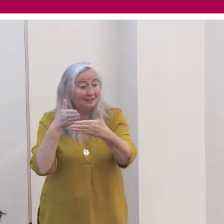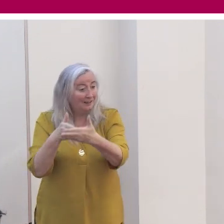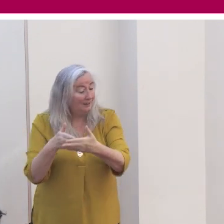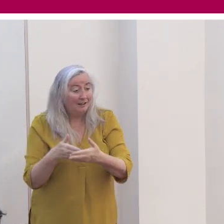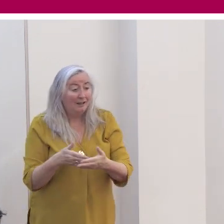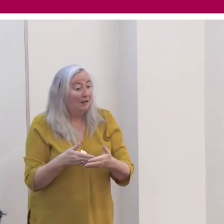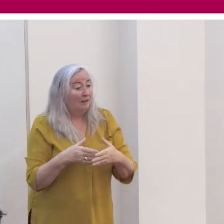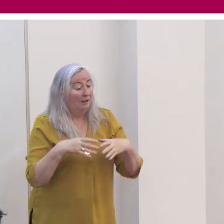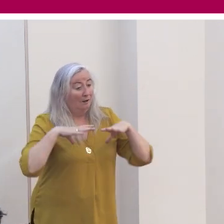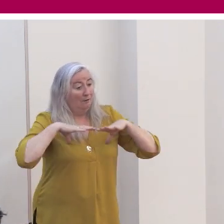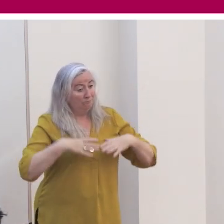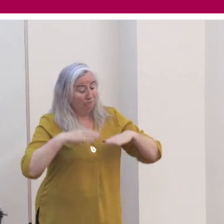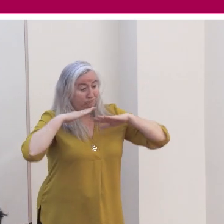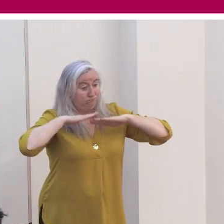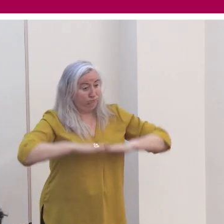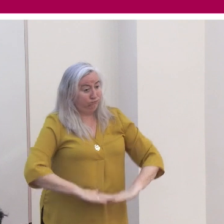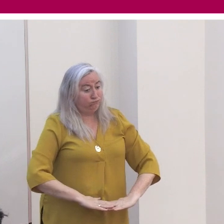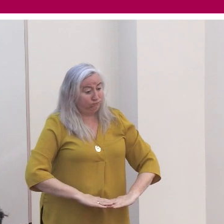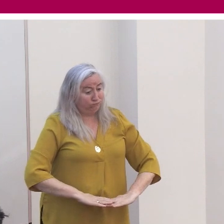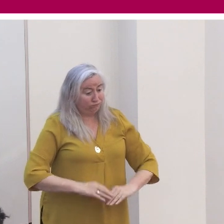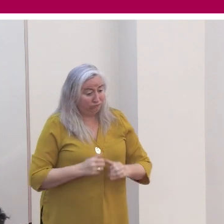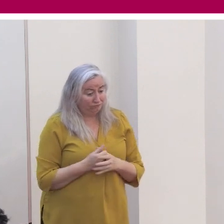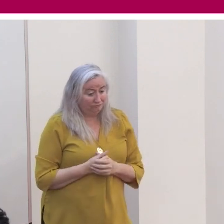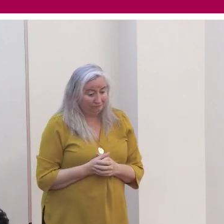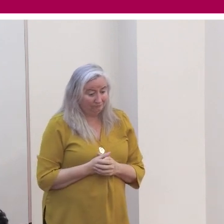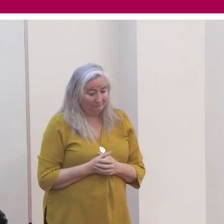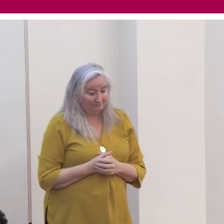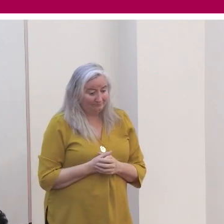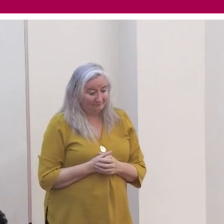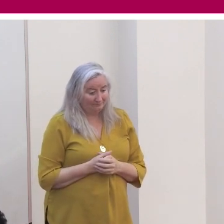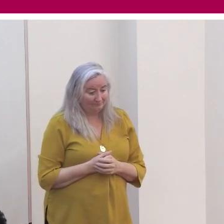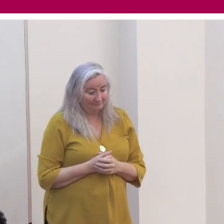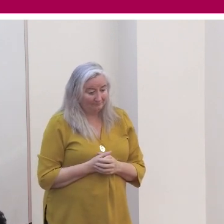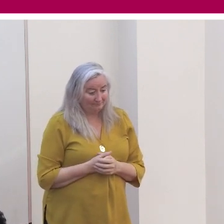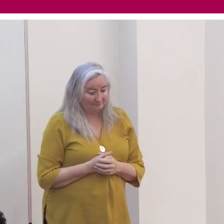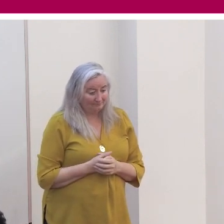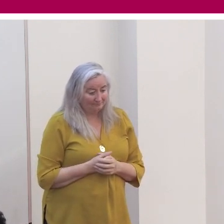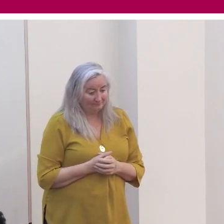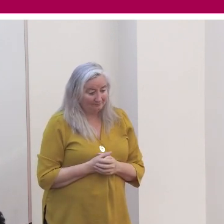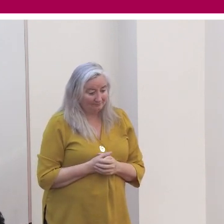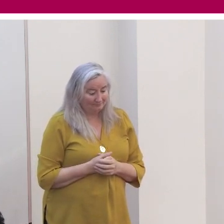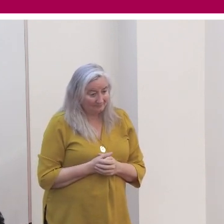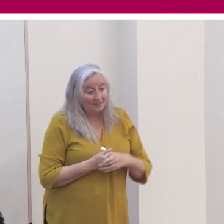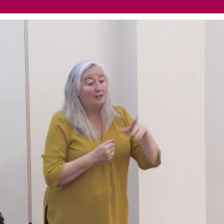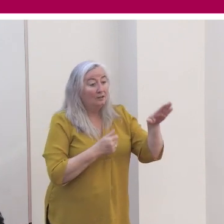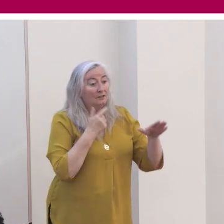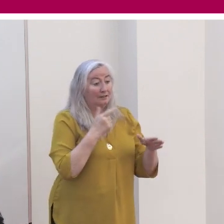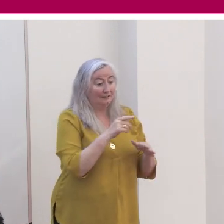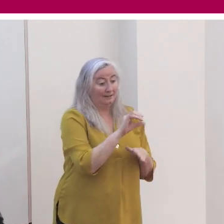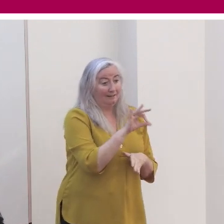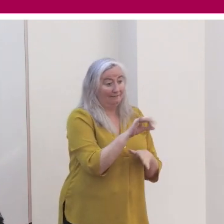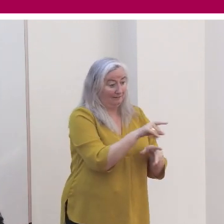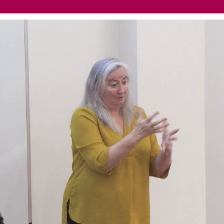to be individualized, the first thought tends to be, well, there needs to be some sort of assessment, at least,